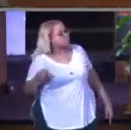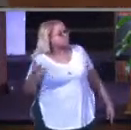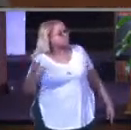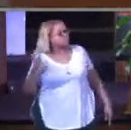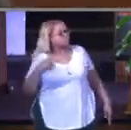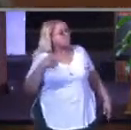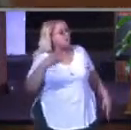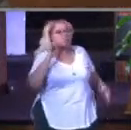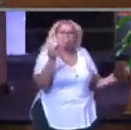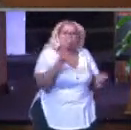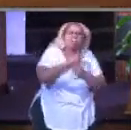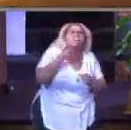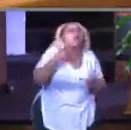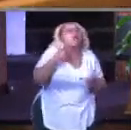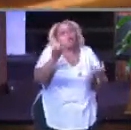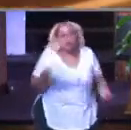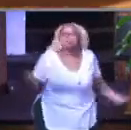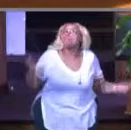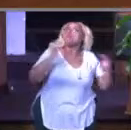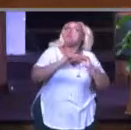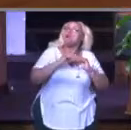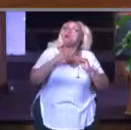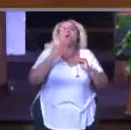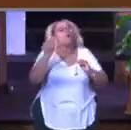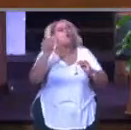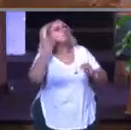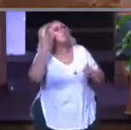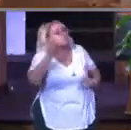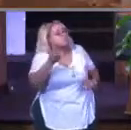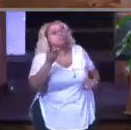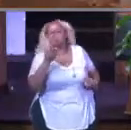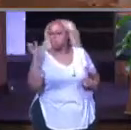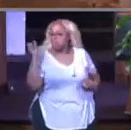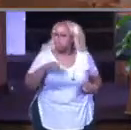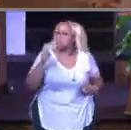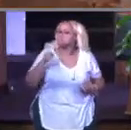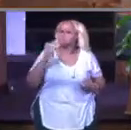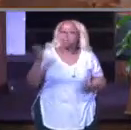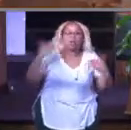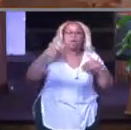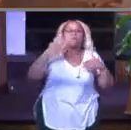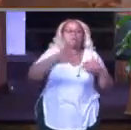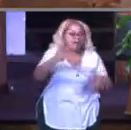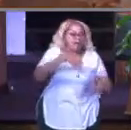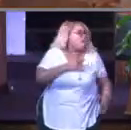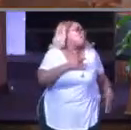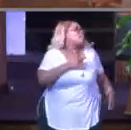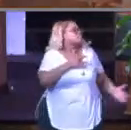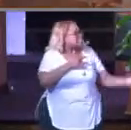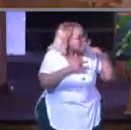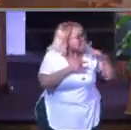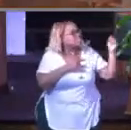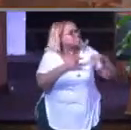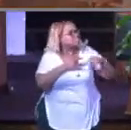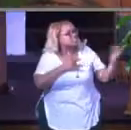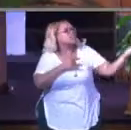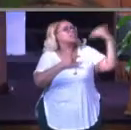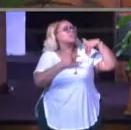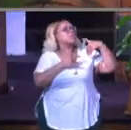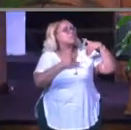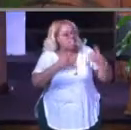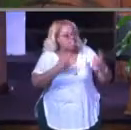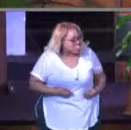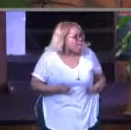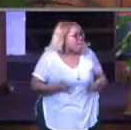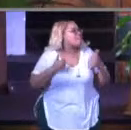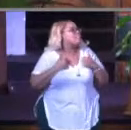I want more of you. Yes, I want to know you. Yes, come into my heart. Yes, come into